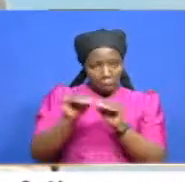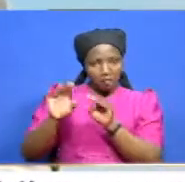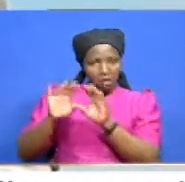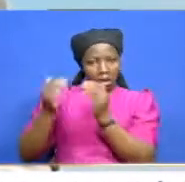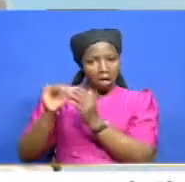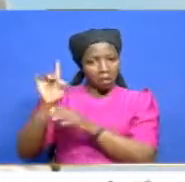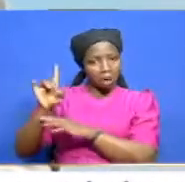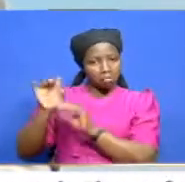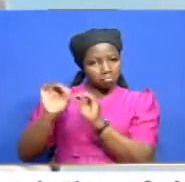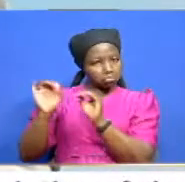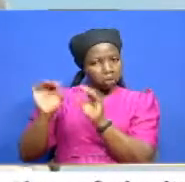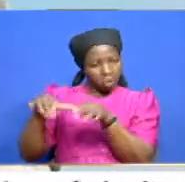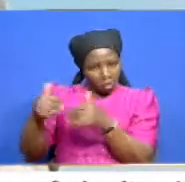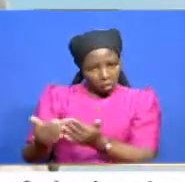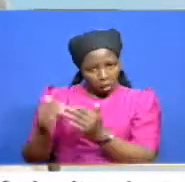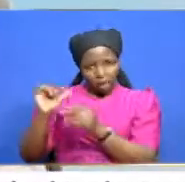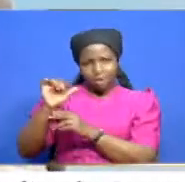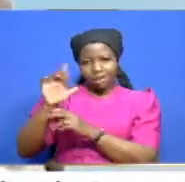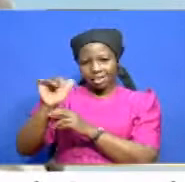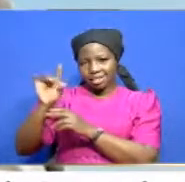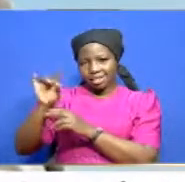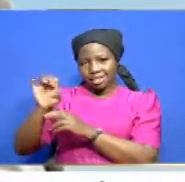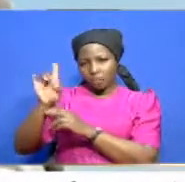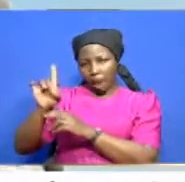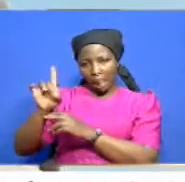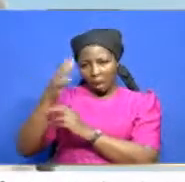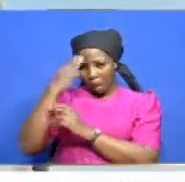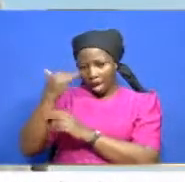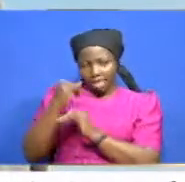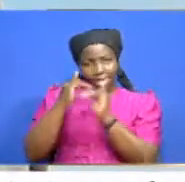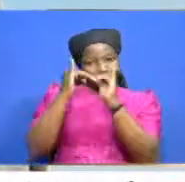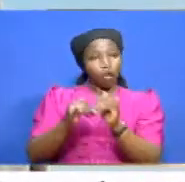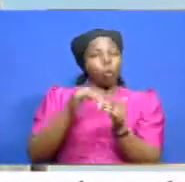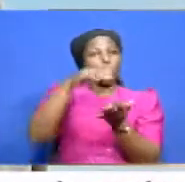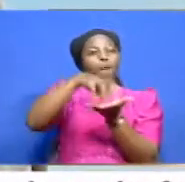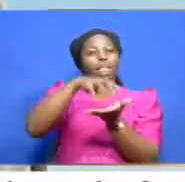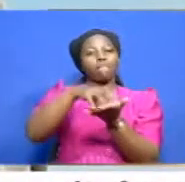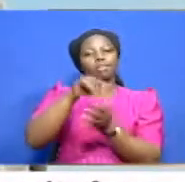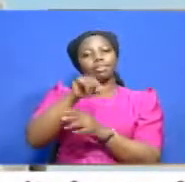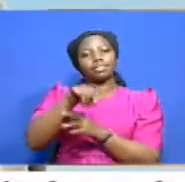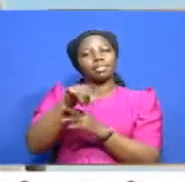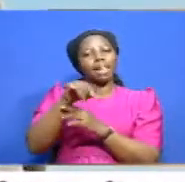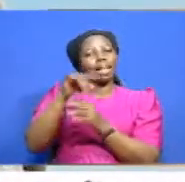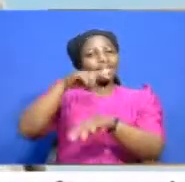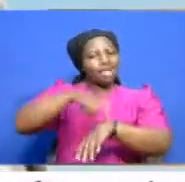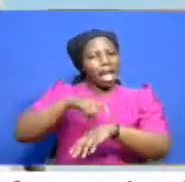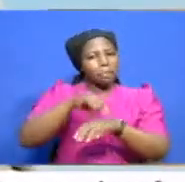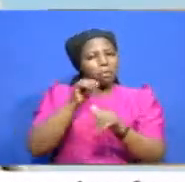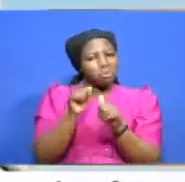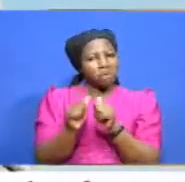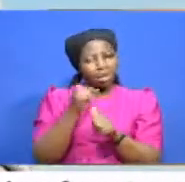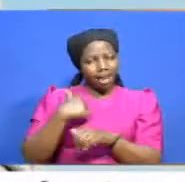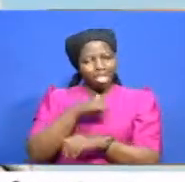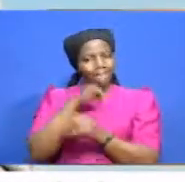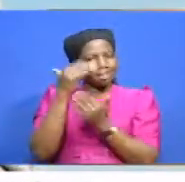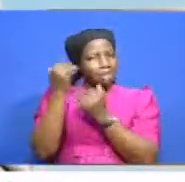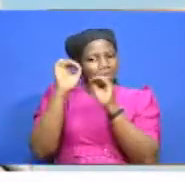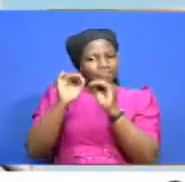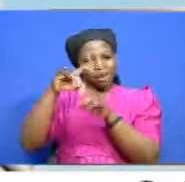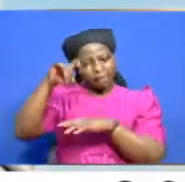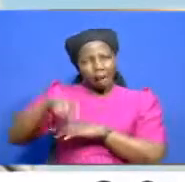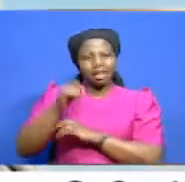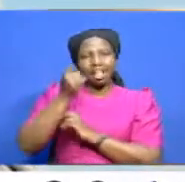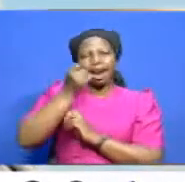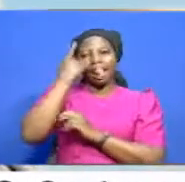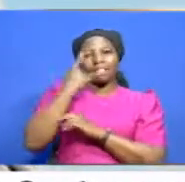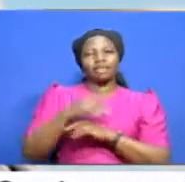or grade one for this matter, mm-hmm. because of the new condition. So these are unprecedented moments that we need to understand. From my